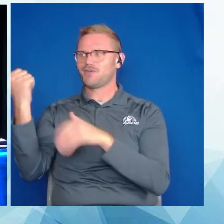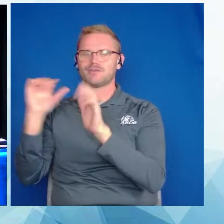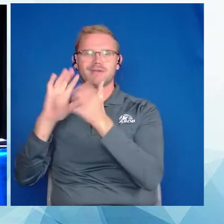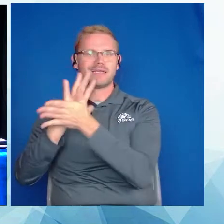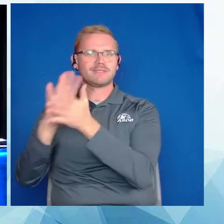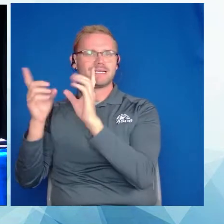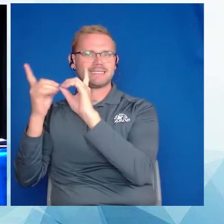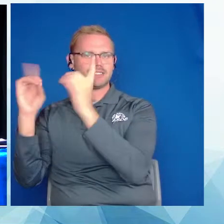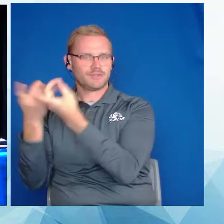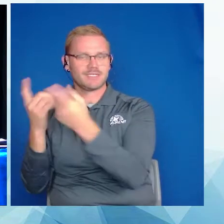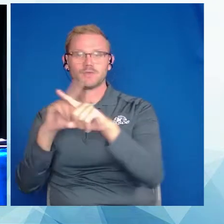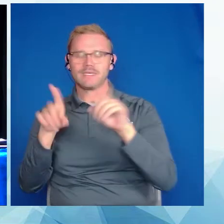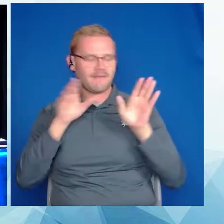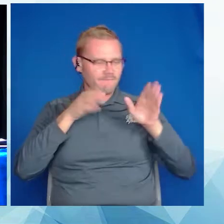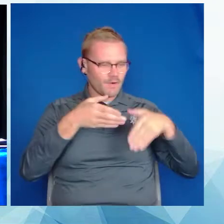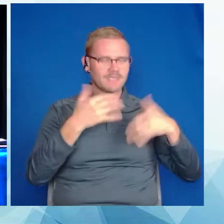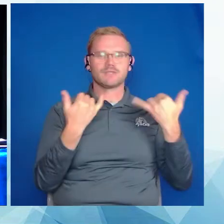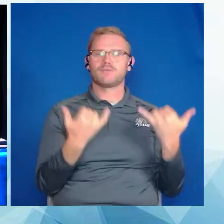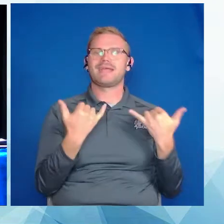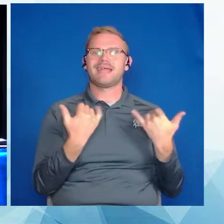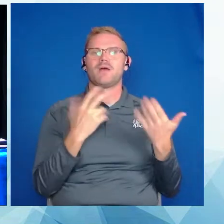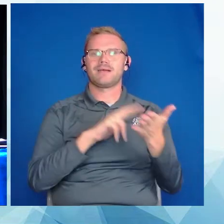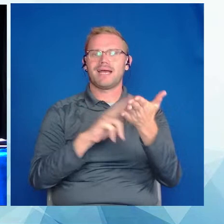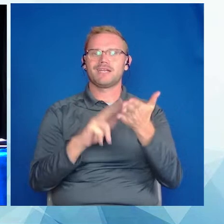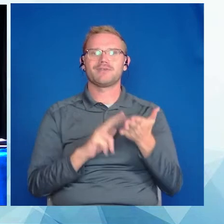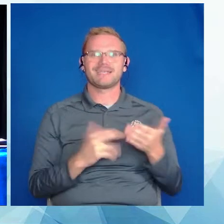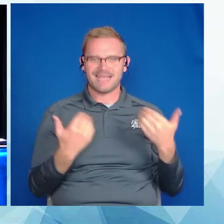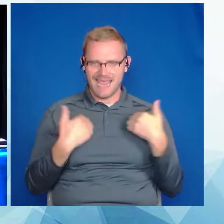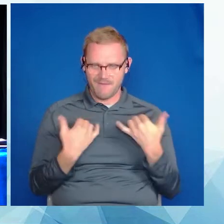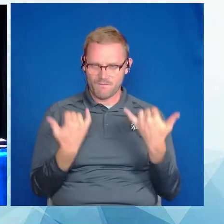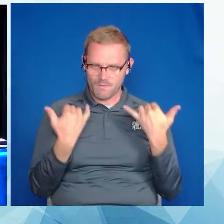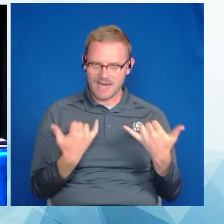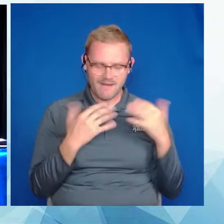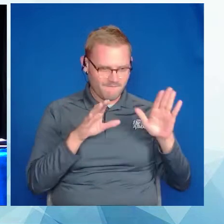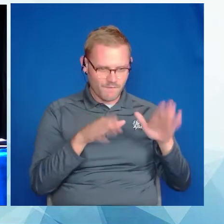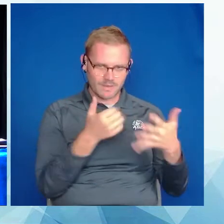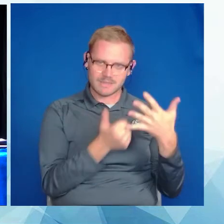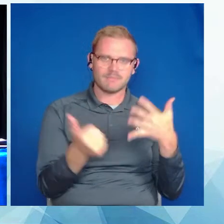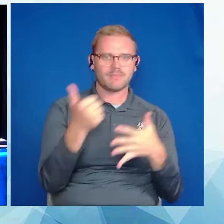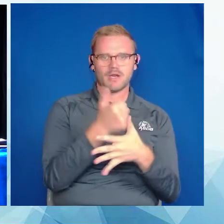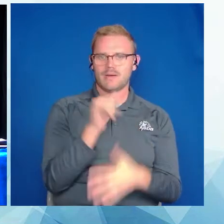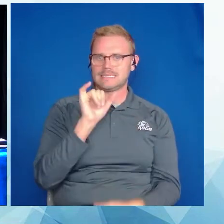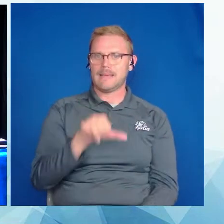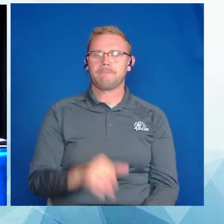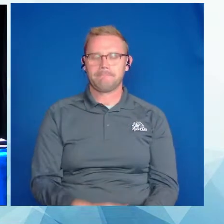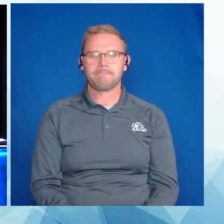on just serving the current contracted districts that we have.